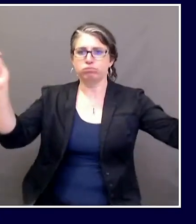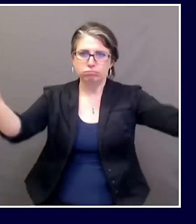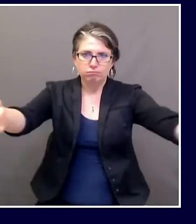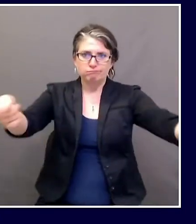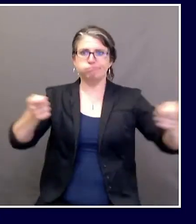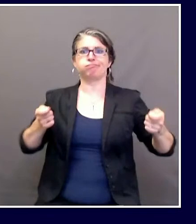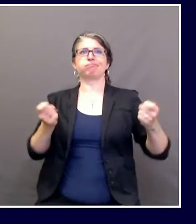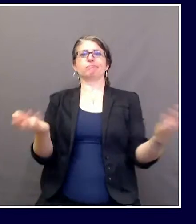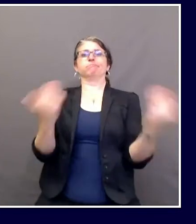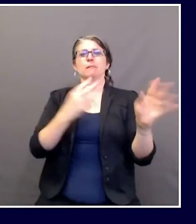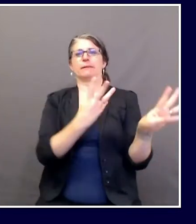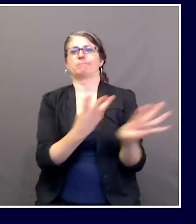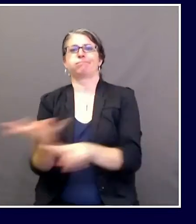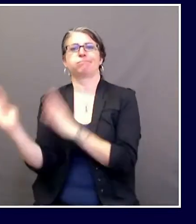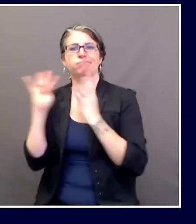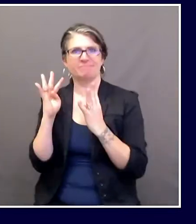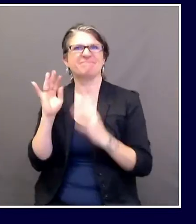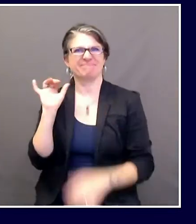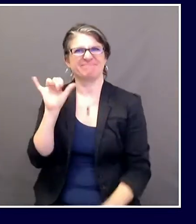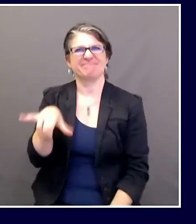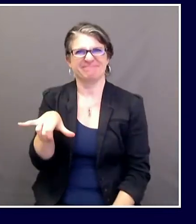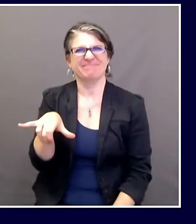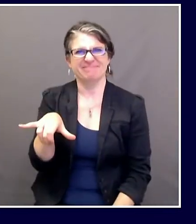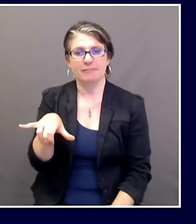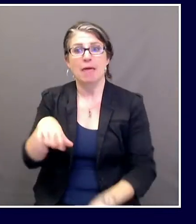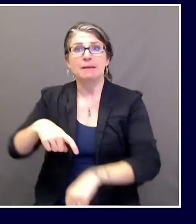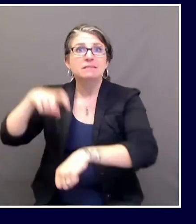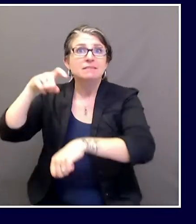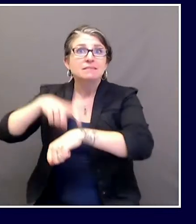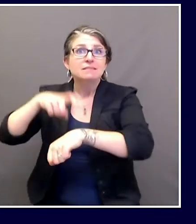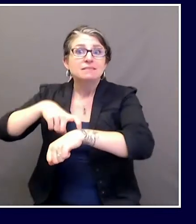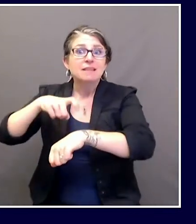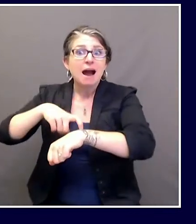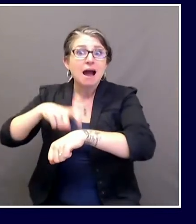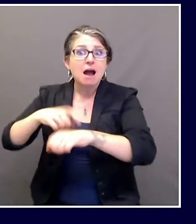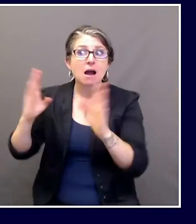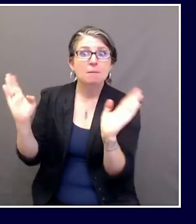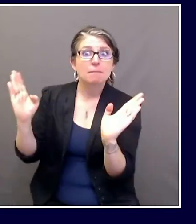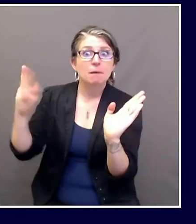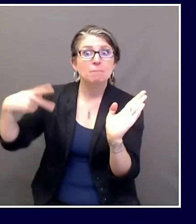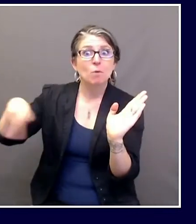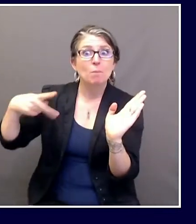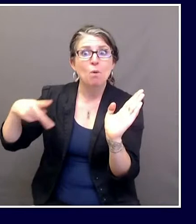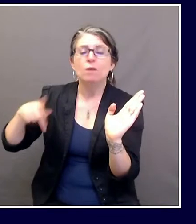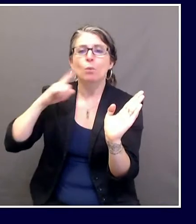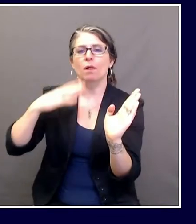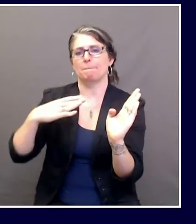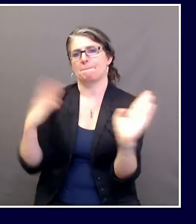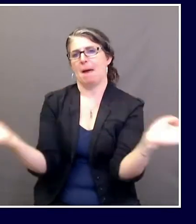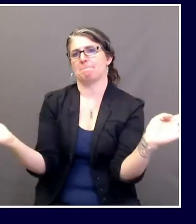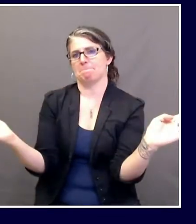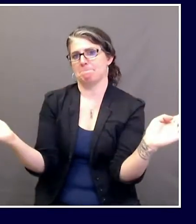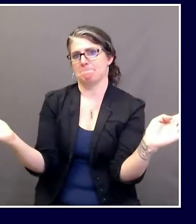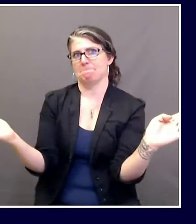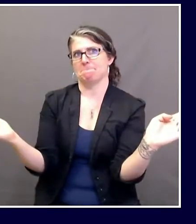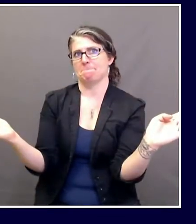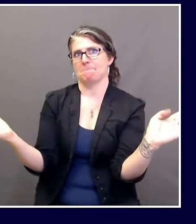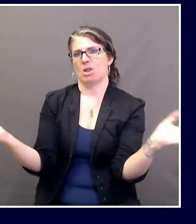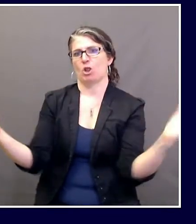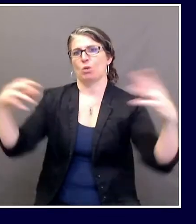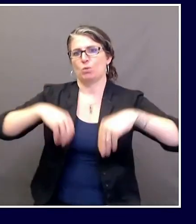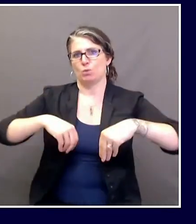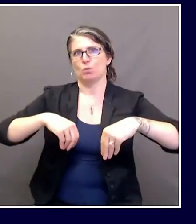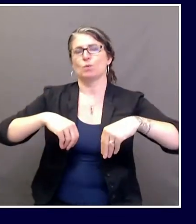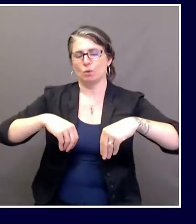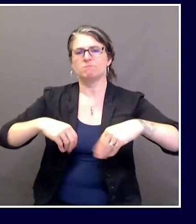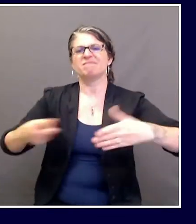the mobile vaccination unit will be administering Johnson & Johnson vaccine free of charge. And you will,